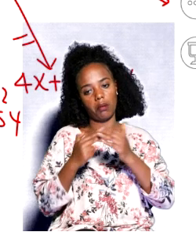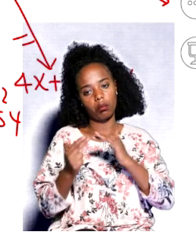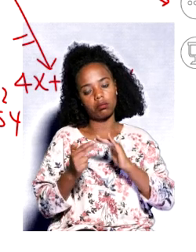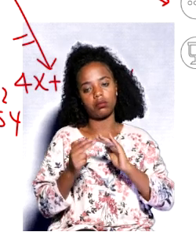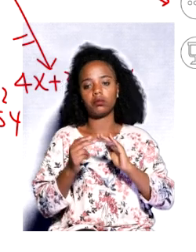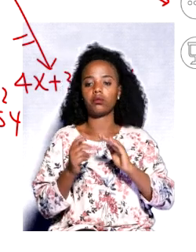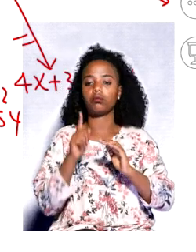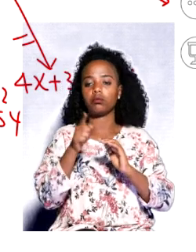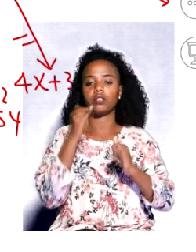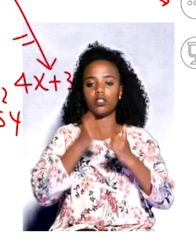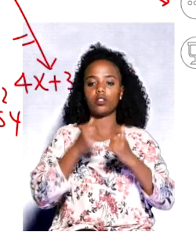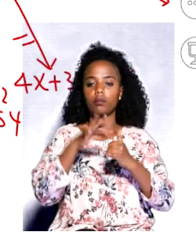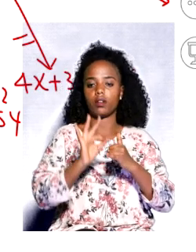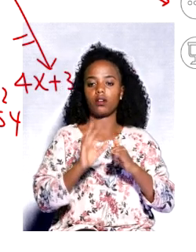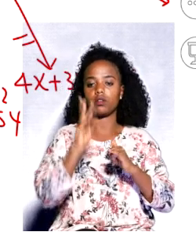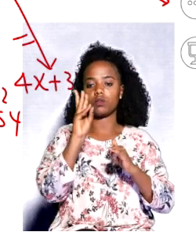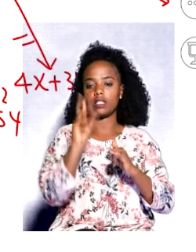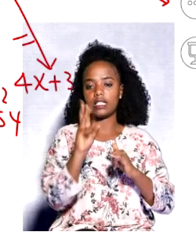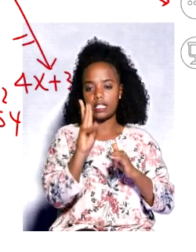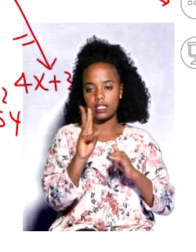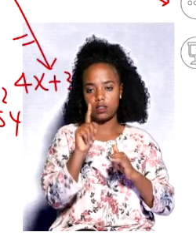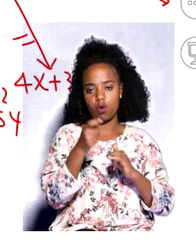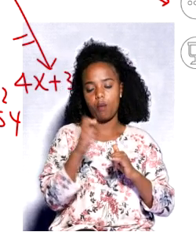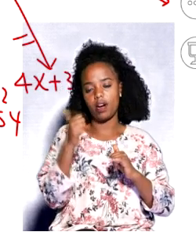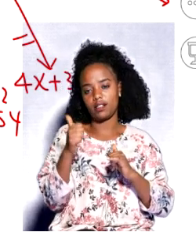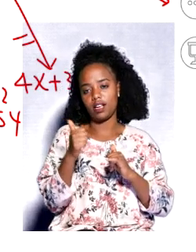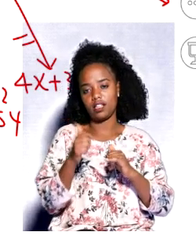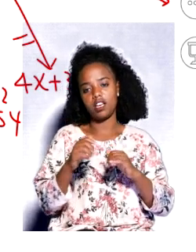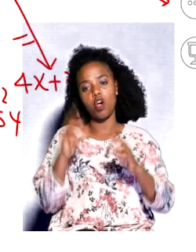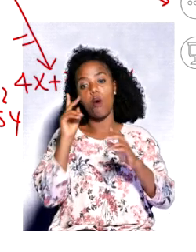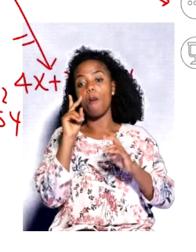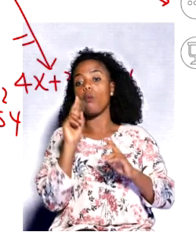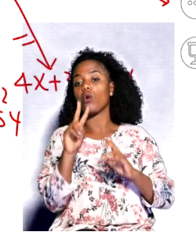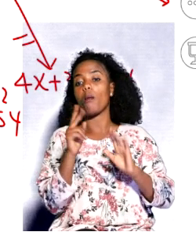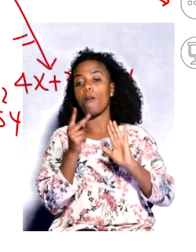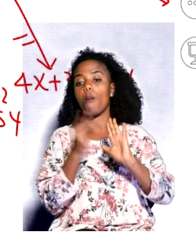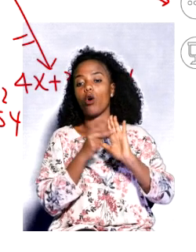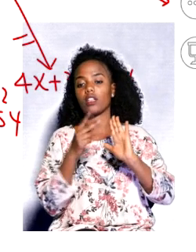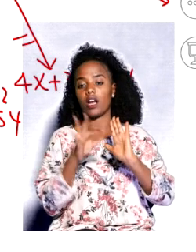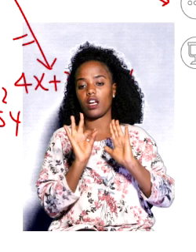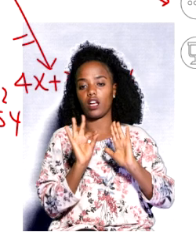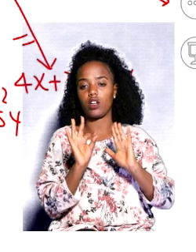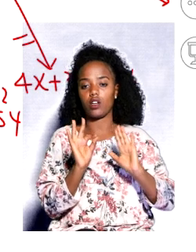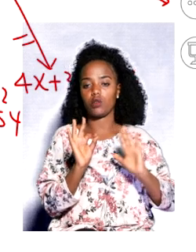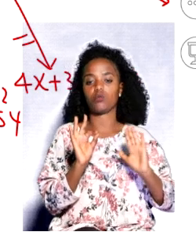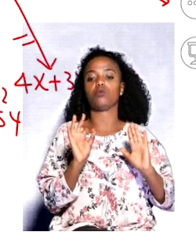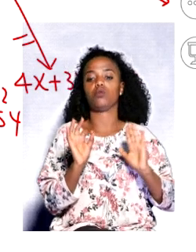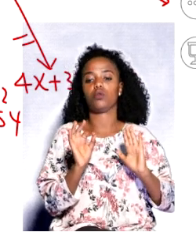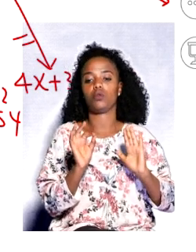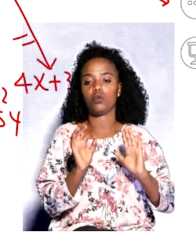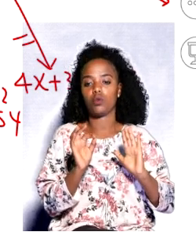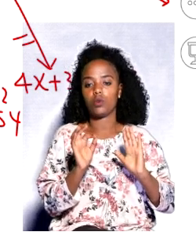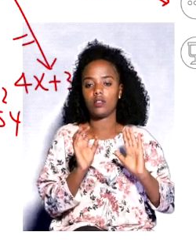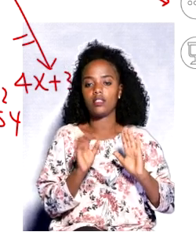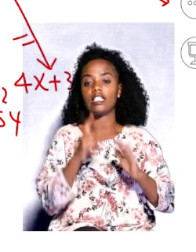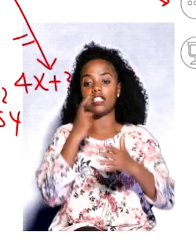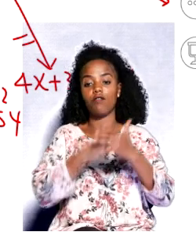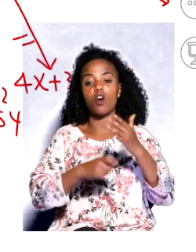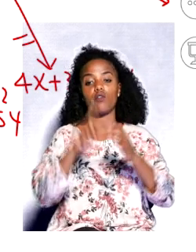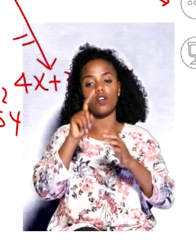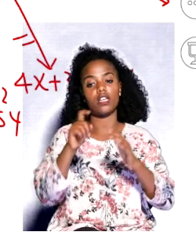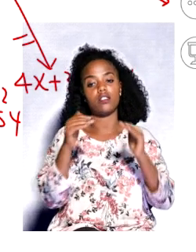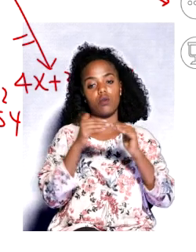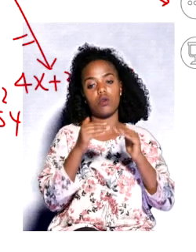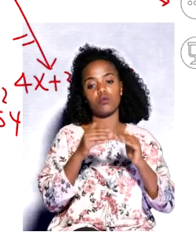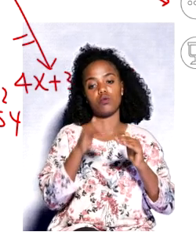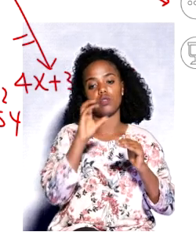are 6, 10. The other corner point here, it is, this corner point is this. The value of x is